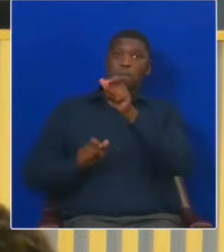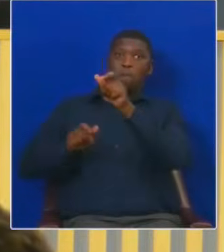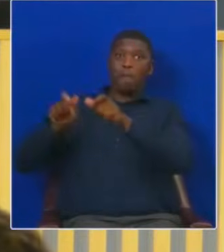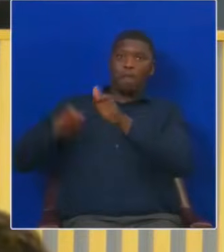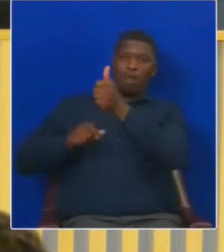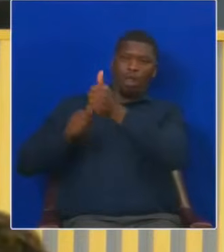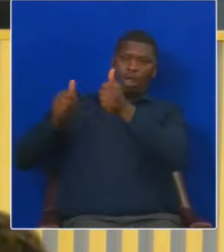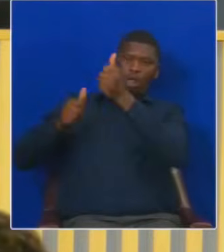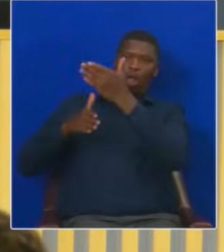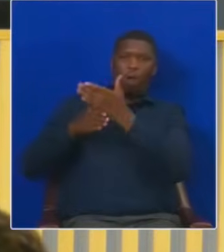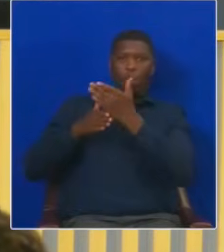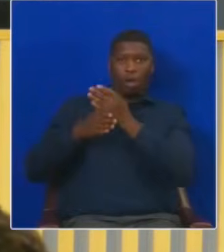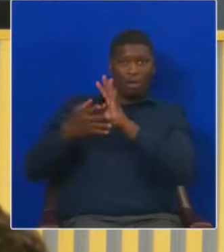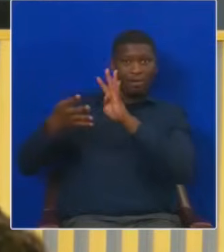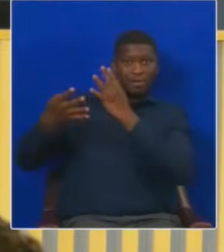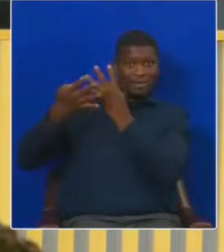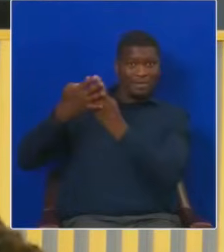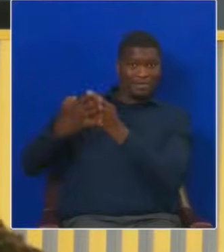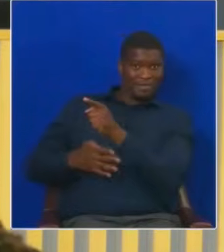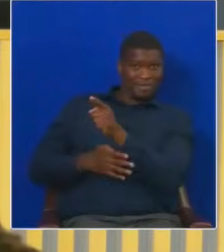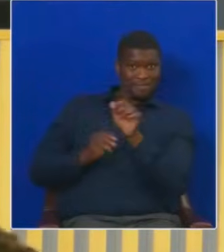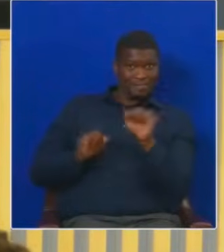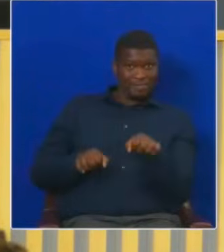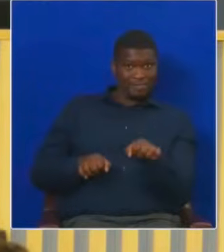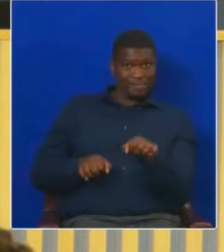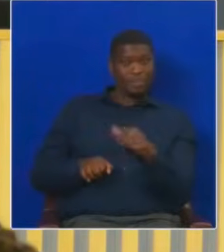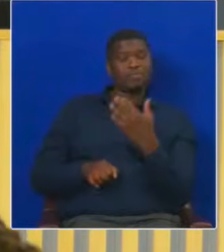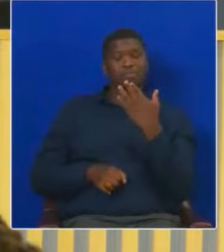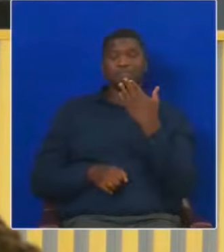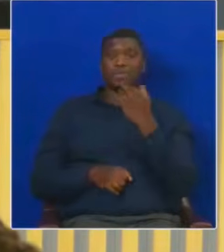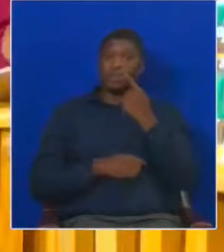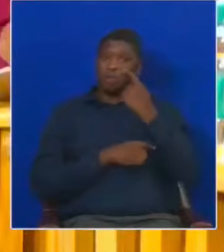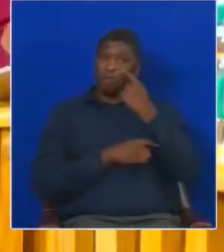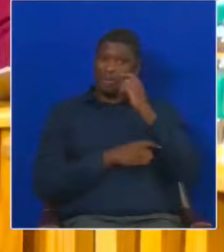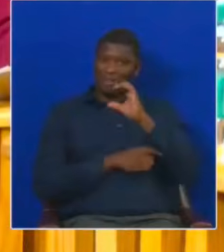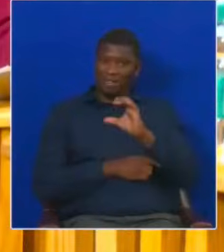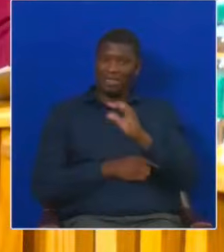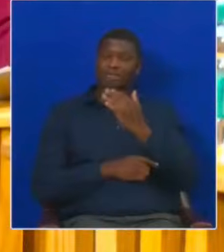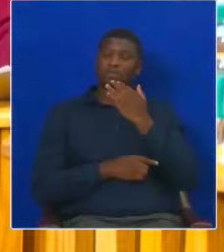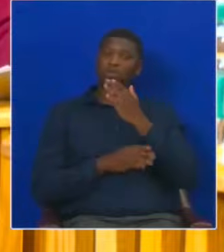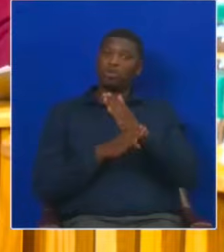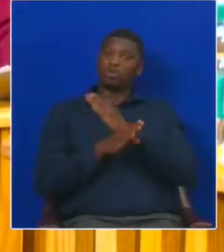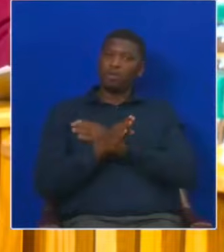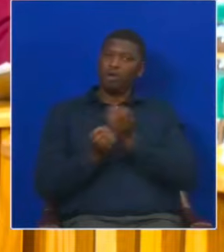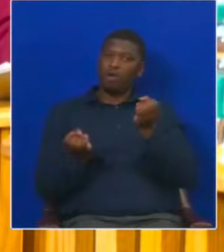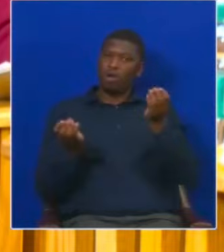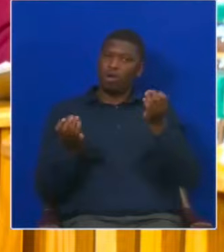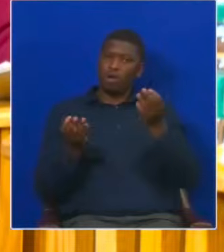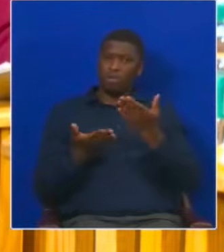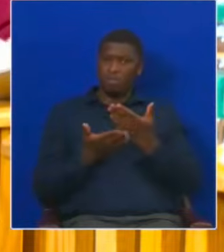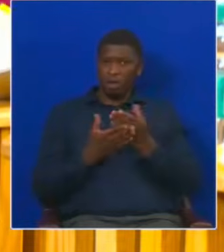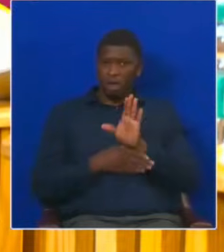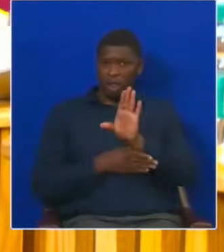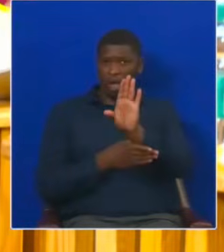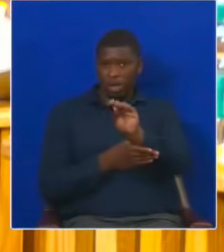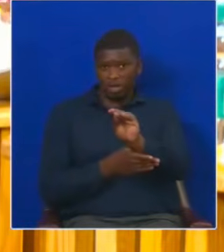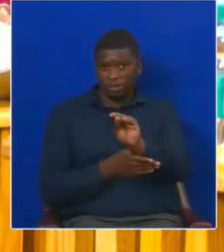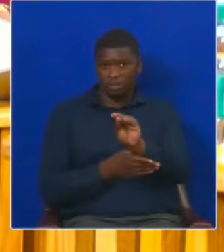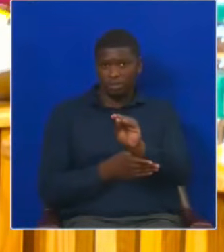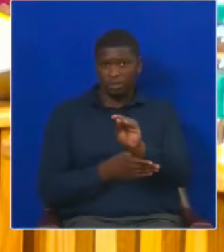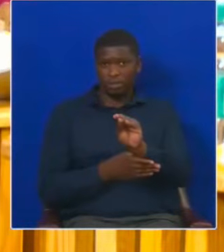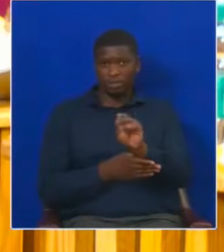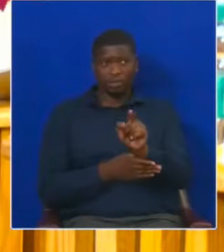Witness C, before detailing the contents of these statements, can I ask the commissioners as well